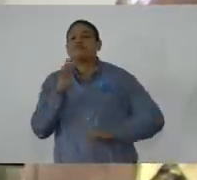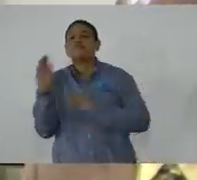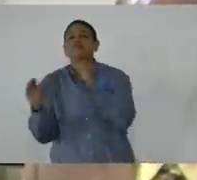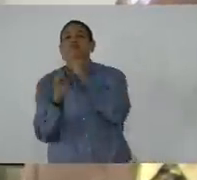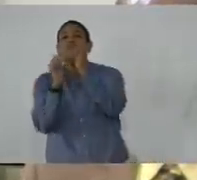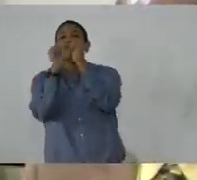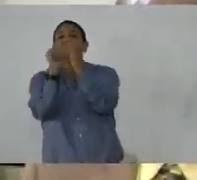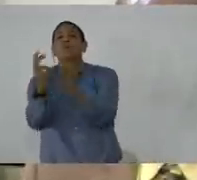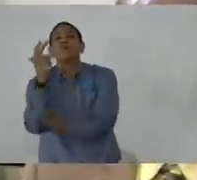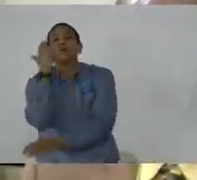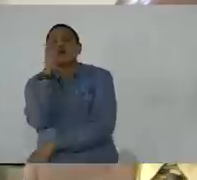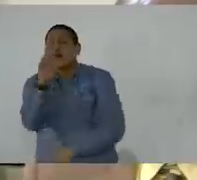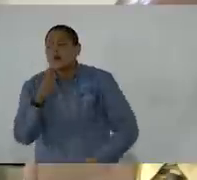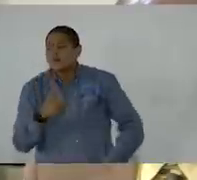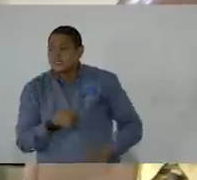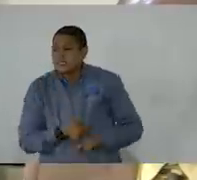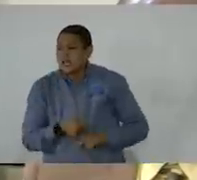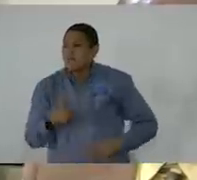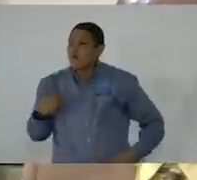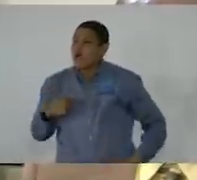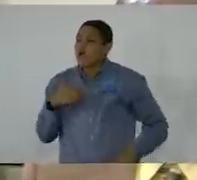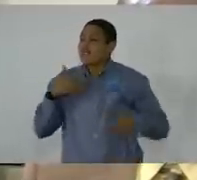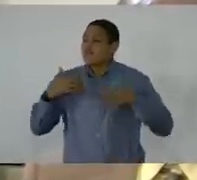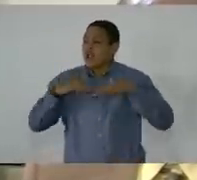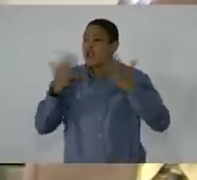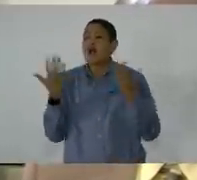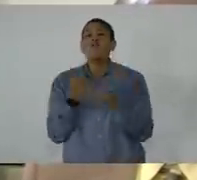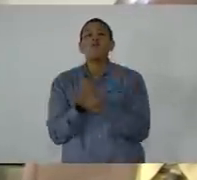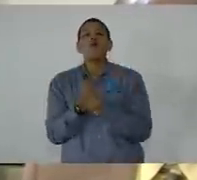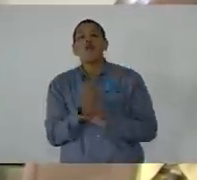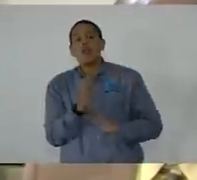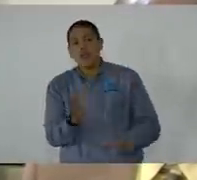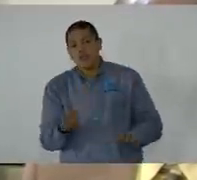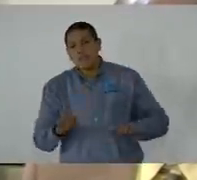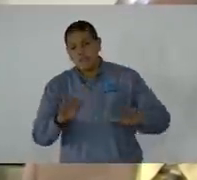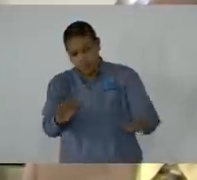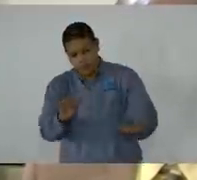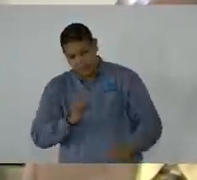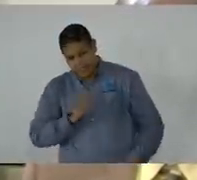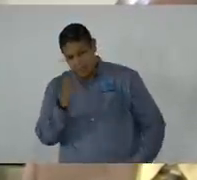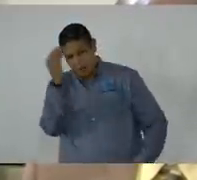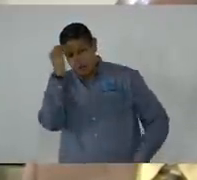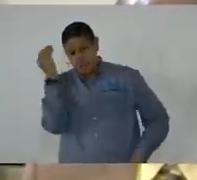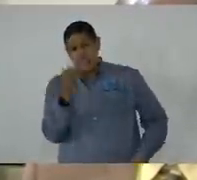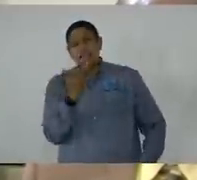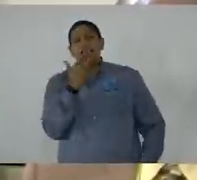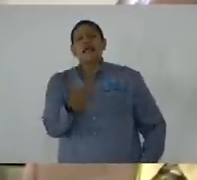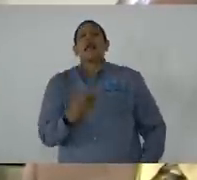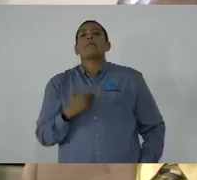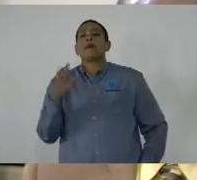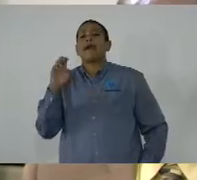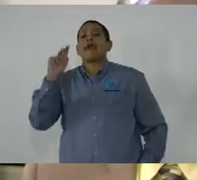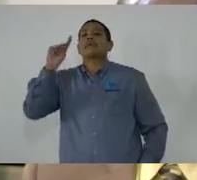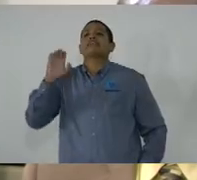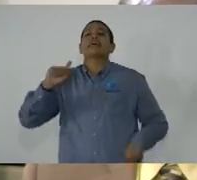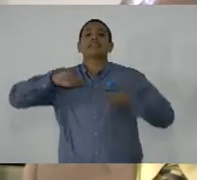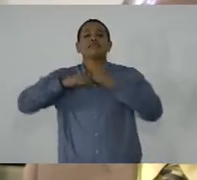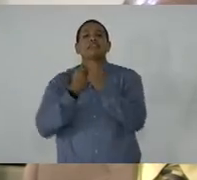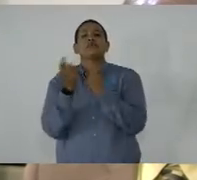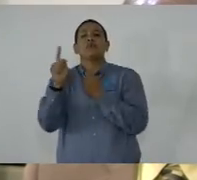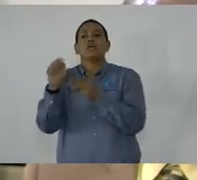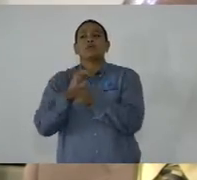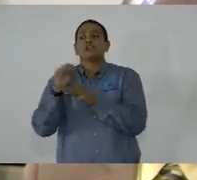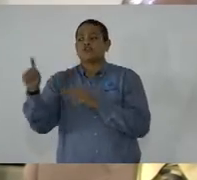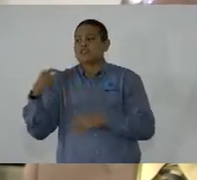doubt, we have a lot of work to do. And I want to thank my executive team at the ministry,